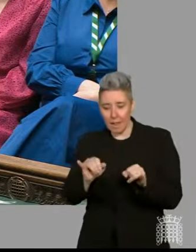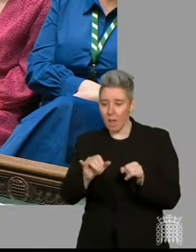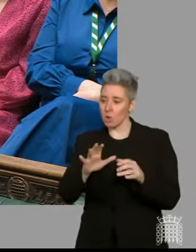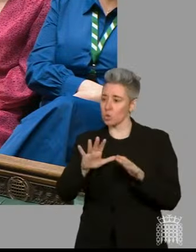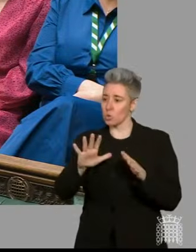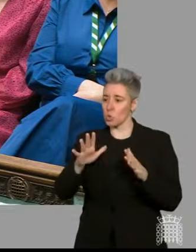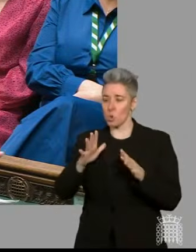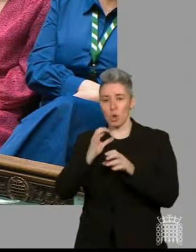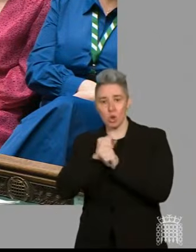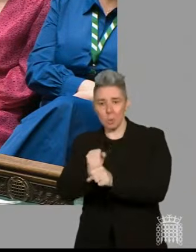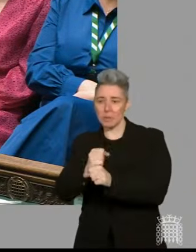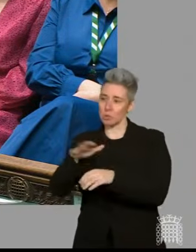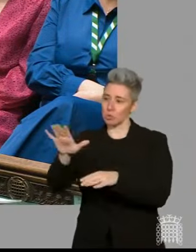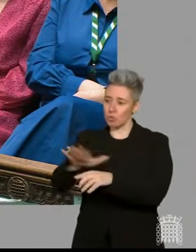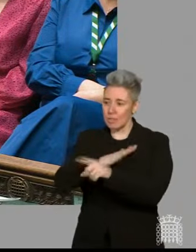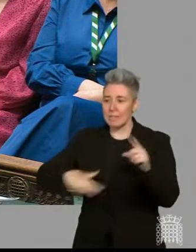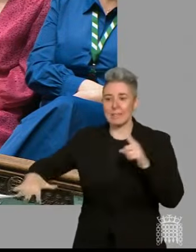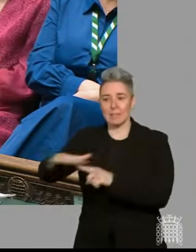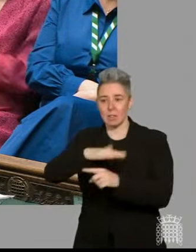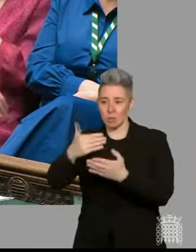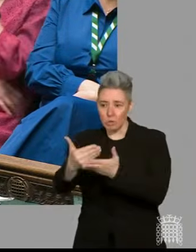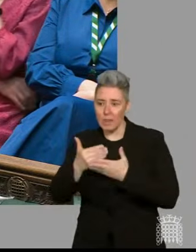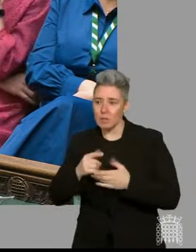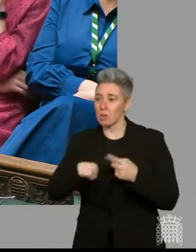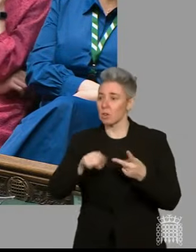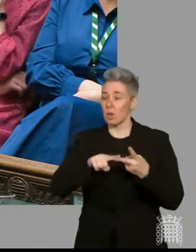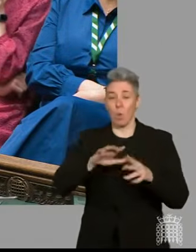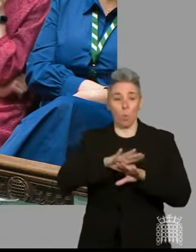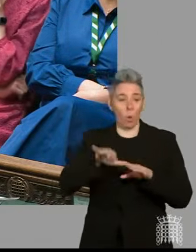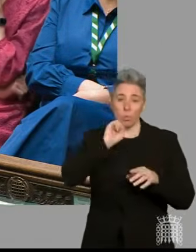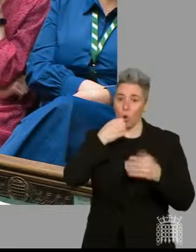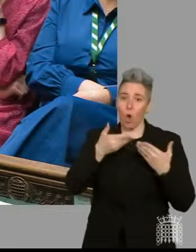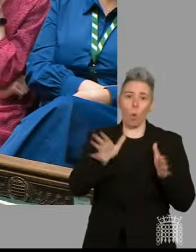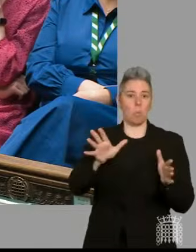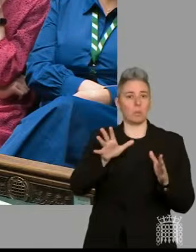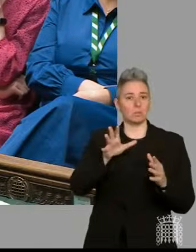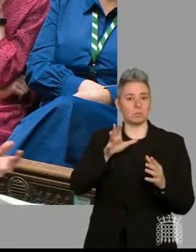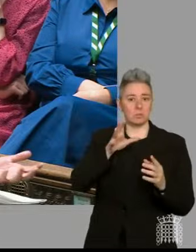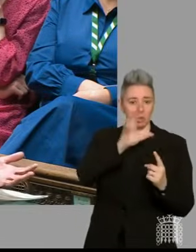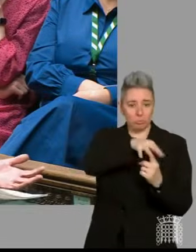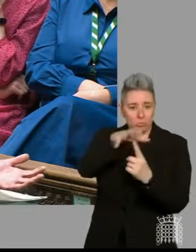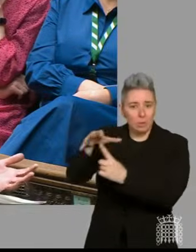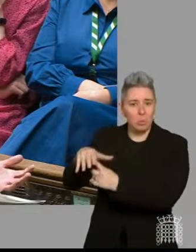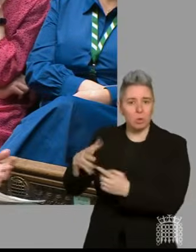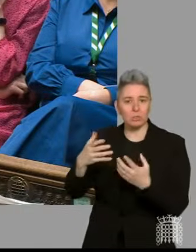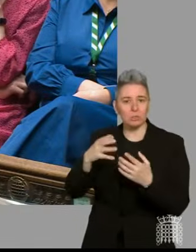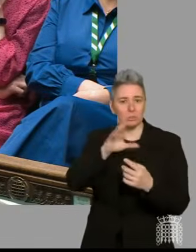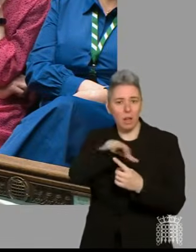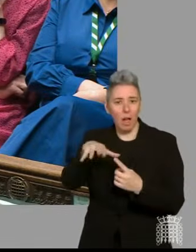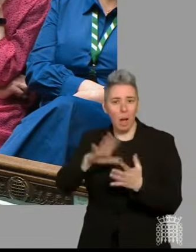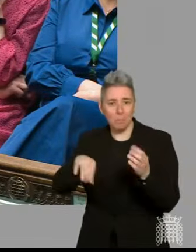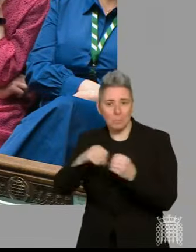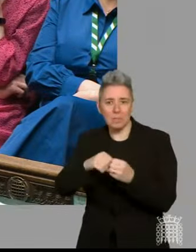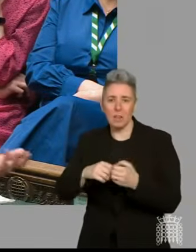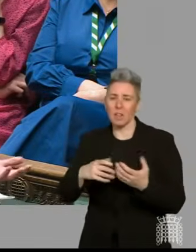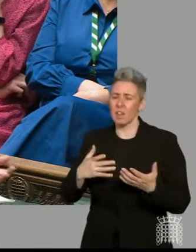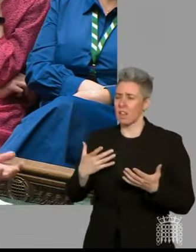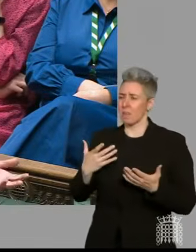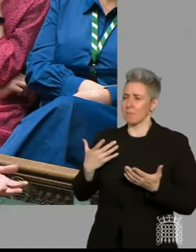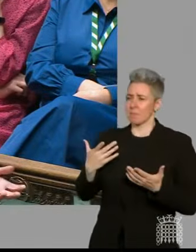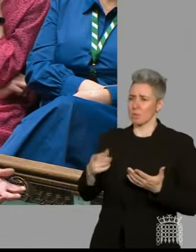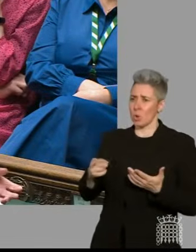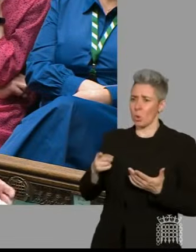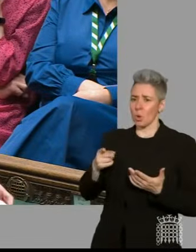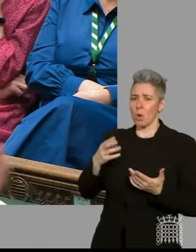saving police stations such as Aldridge. Then when the Labour PCC said he would close them, he changed his mind and agreed to that. So we